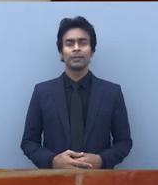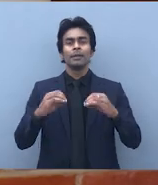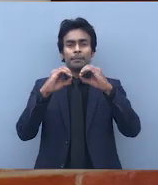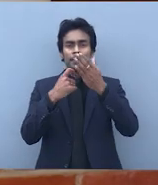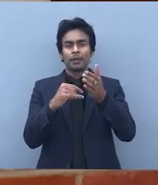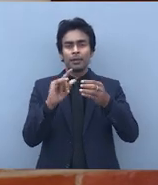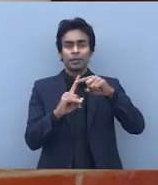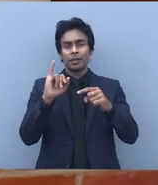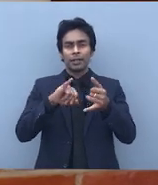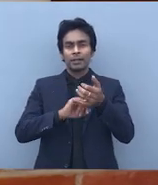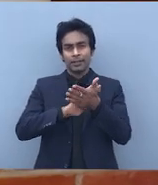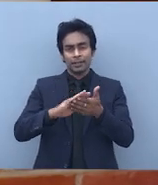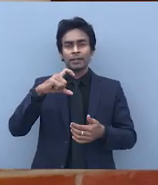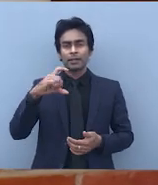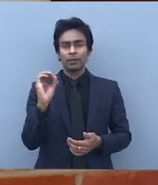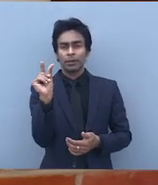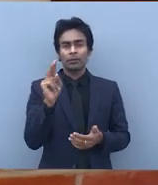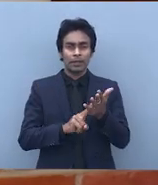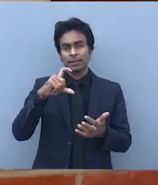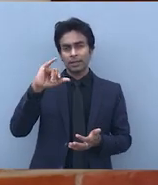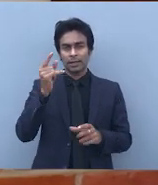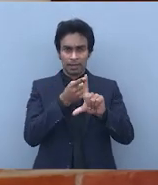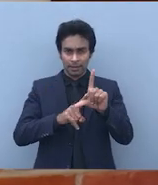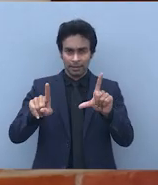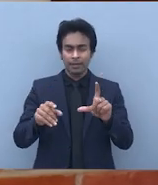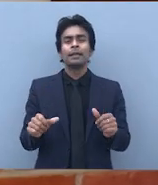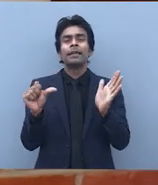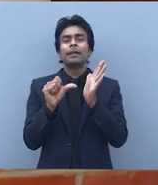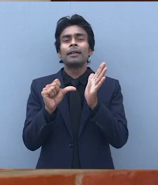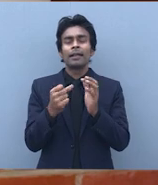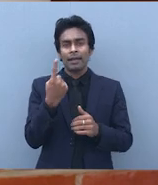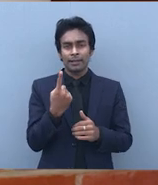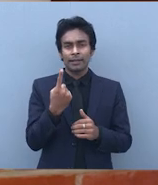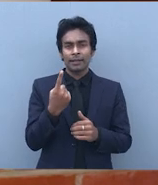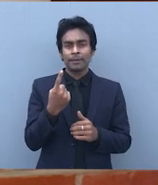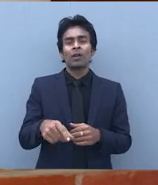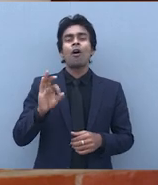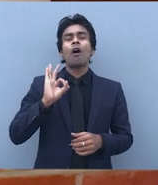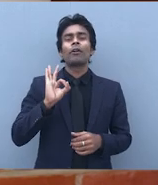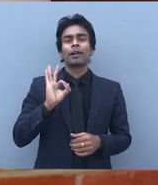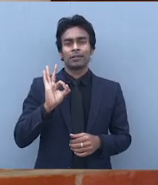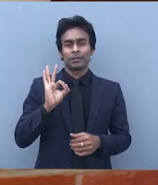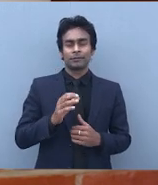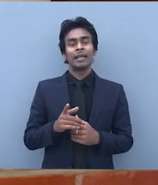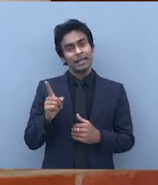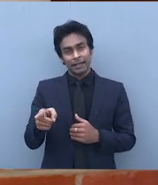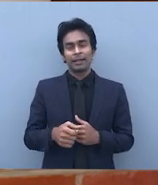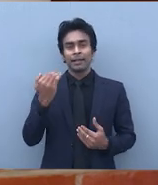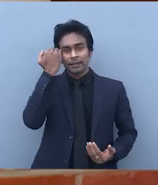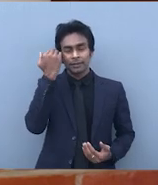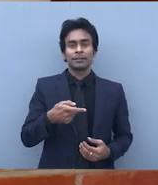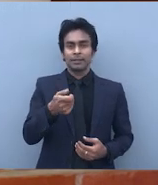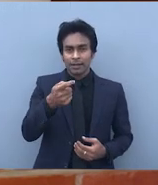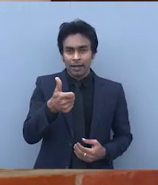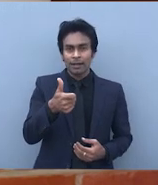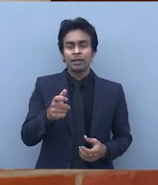I'm Robert Chatterton Dickson, the British High Commissioner in Bangladesh. The British Council is the UK's international organisation for promoting cultural relations and